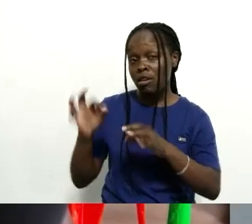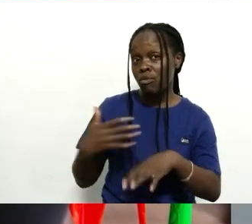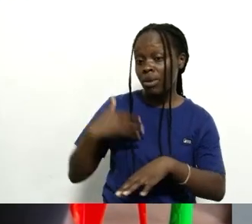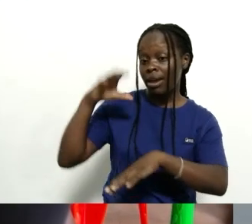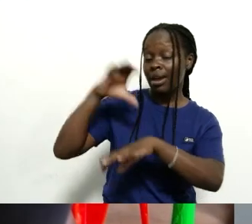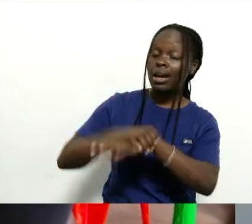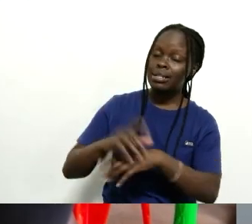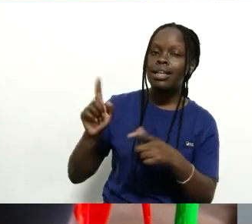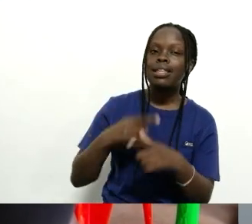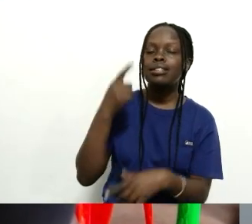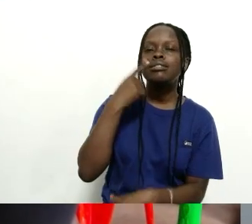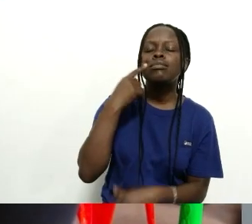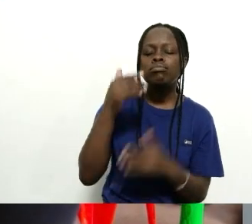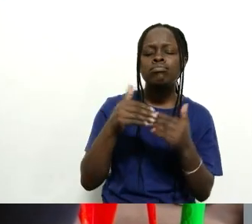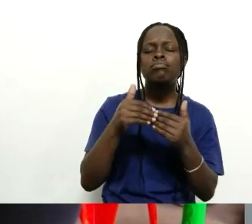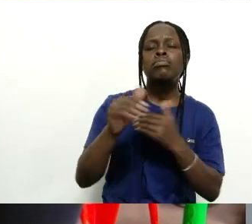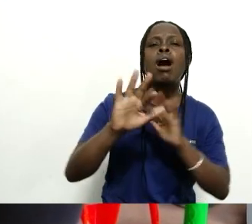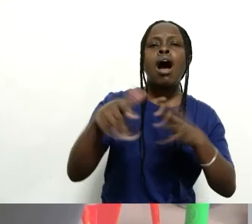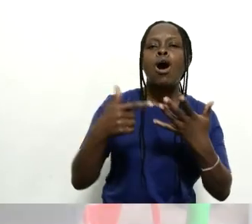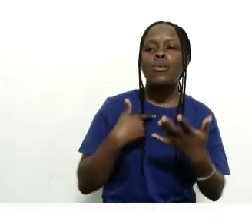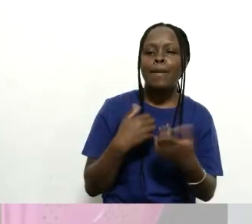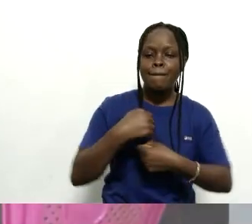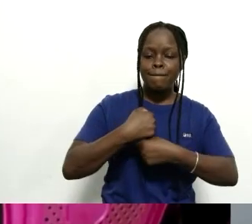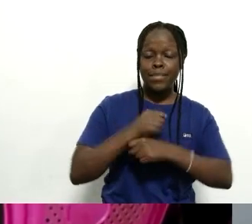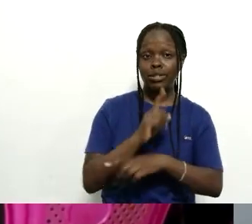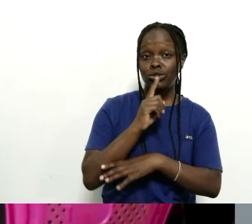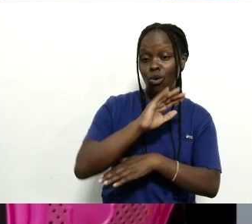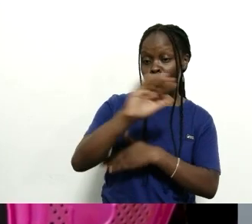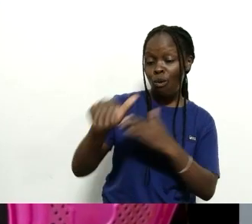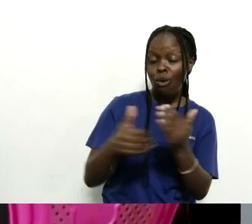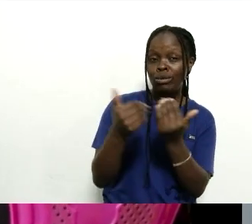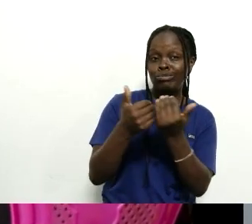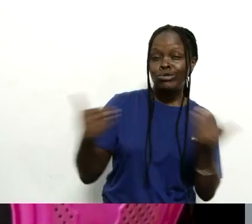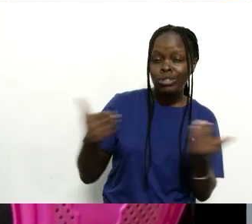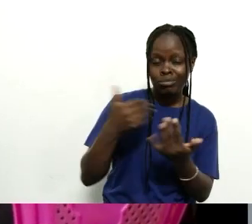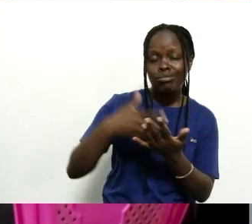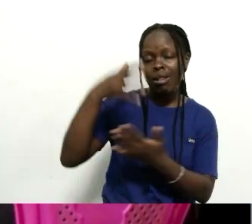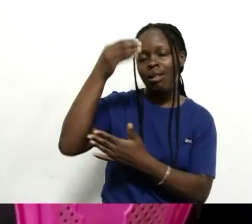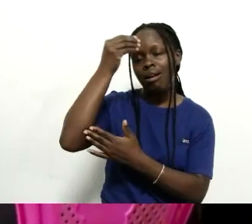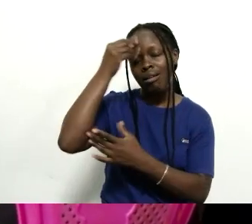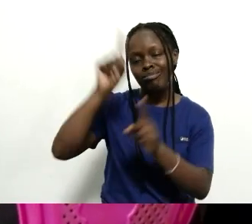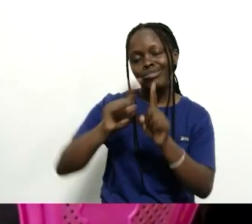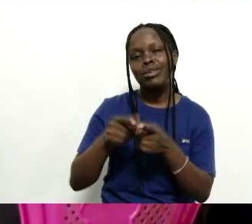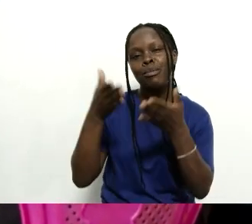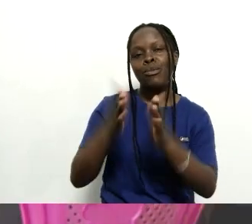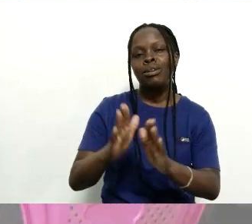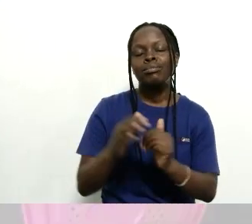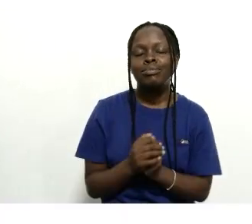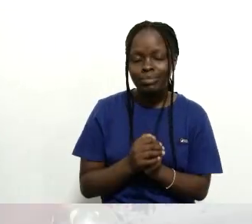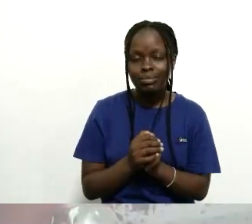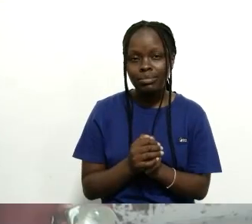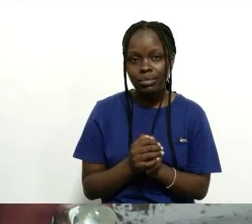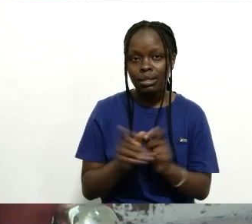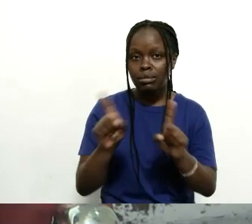for the children. And most of the time, you probably create it works with the kids, but the teachers would be like, okay, I think let's move this a bit like this. This is what's going to work for